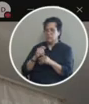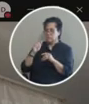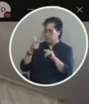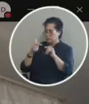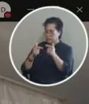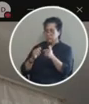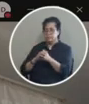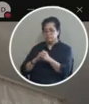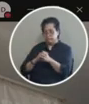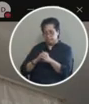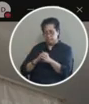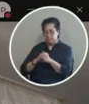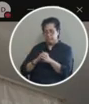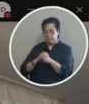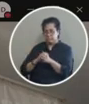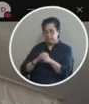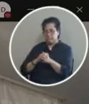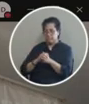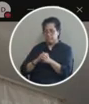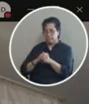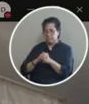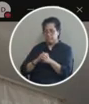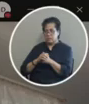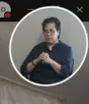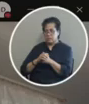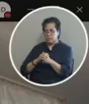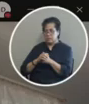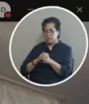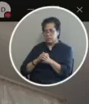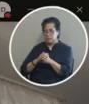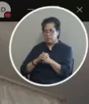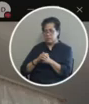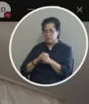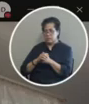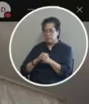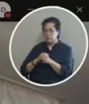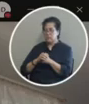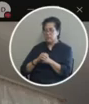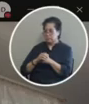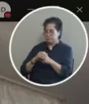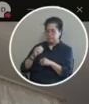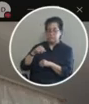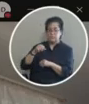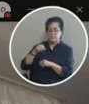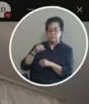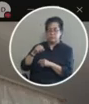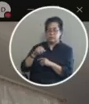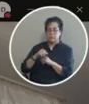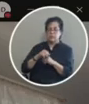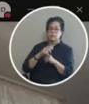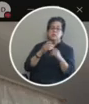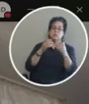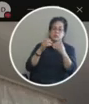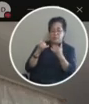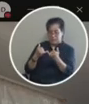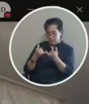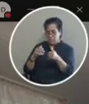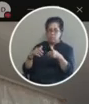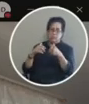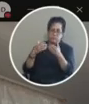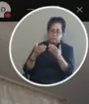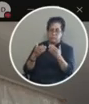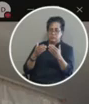Second. Is there a second? Representative Salcido just seconded, yes. So now the All right. motion is